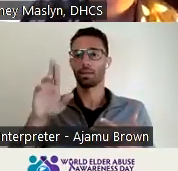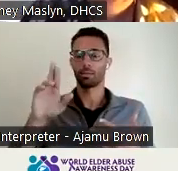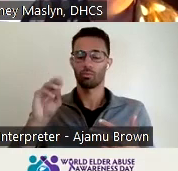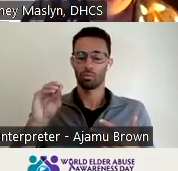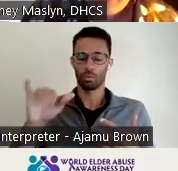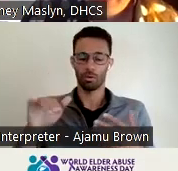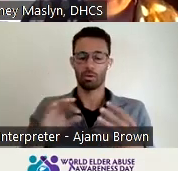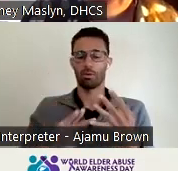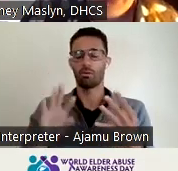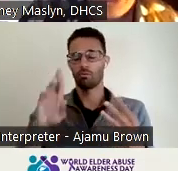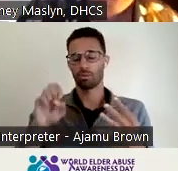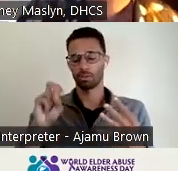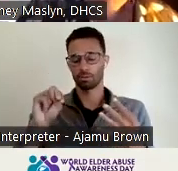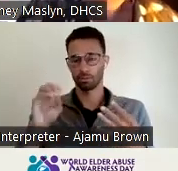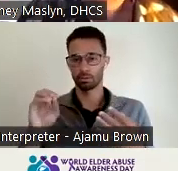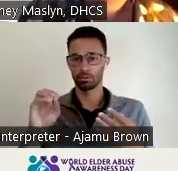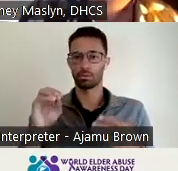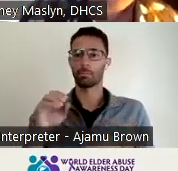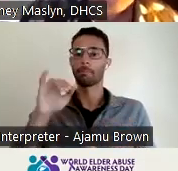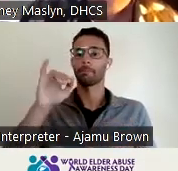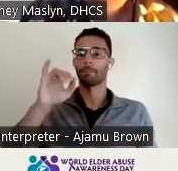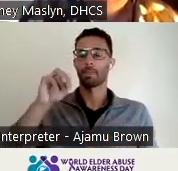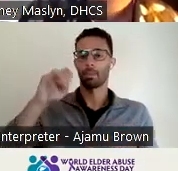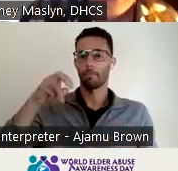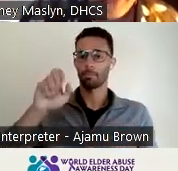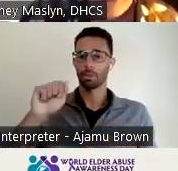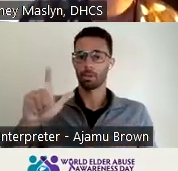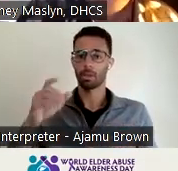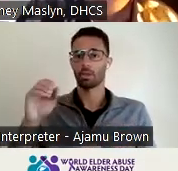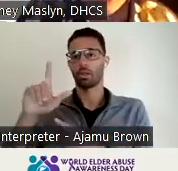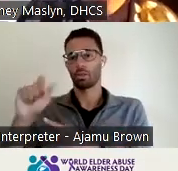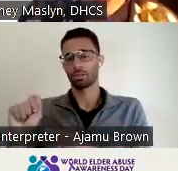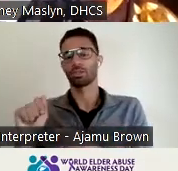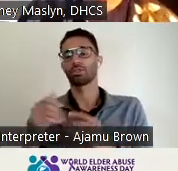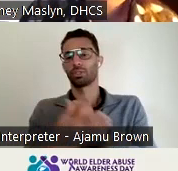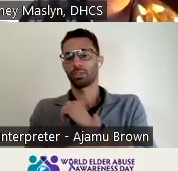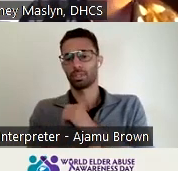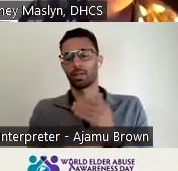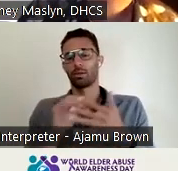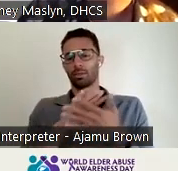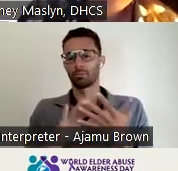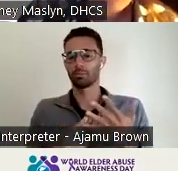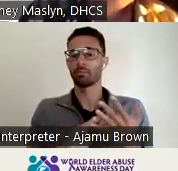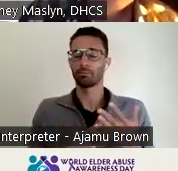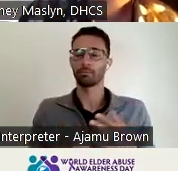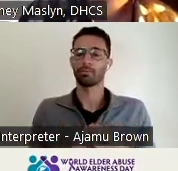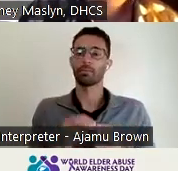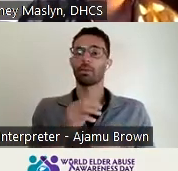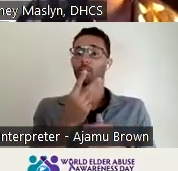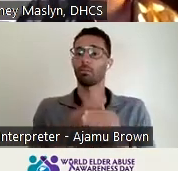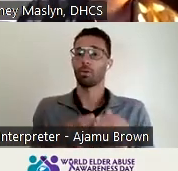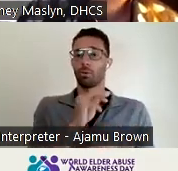in LA County and Imperial County. We're going to be looking at populations that are both Medi-Cal and non-Medi-Cal, just to be able to